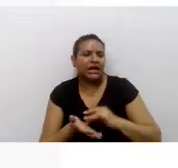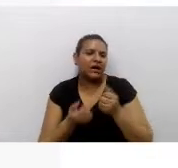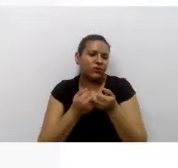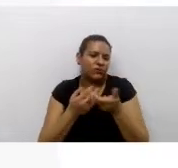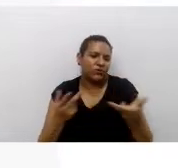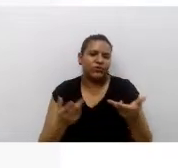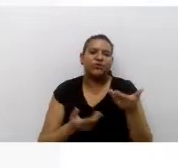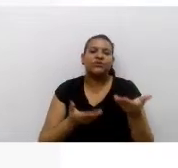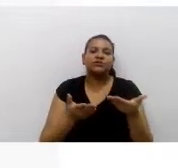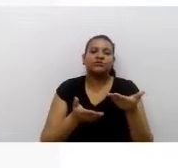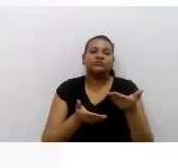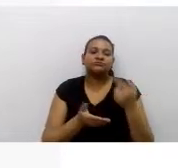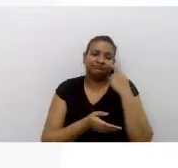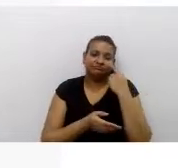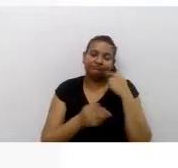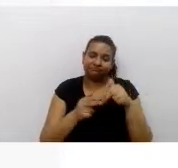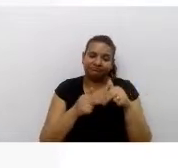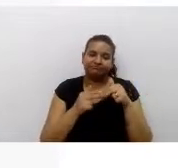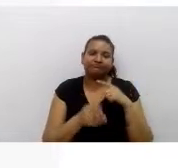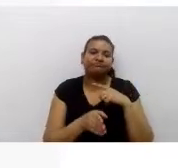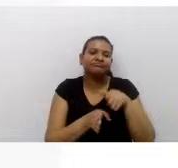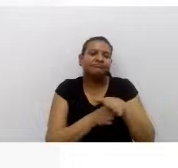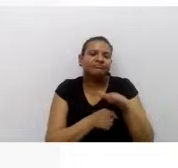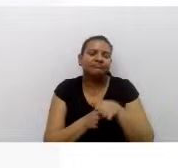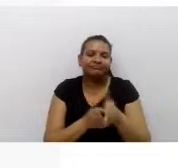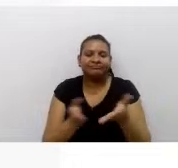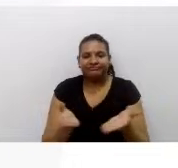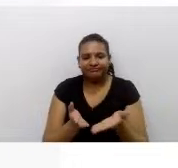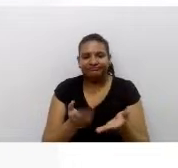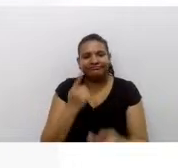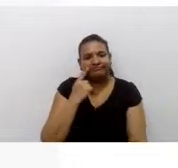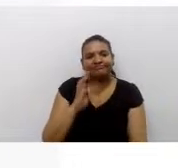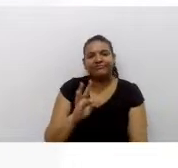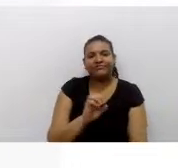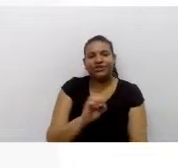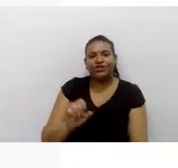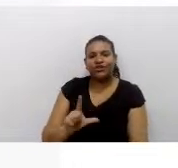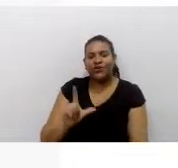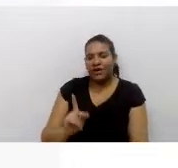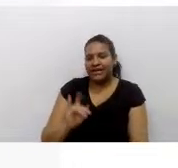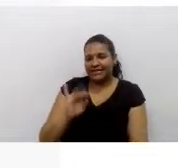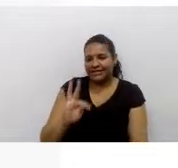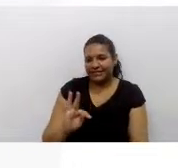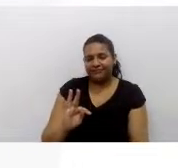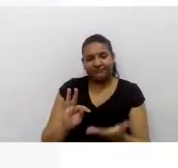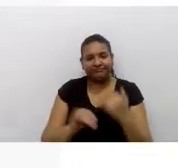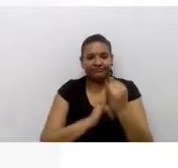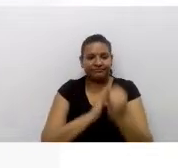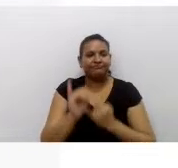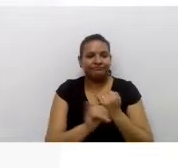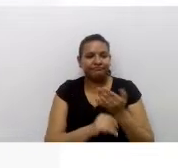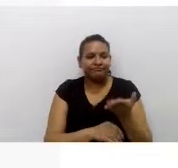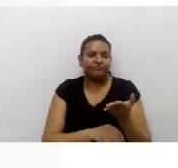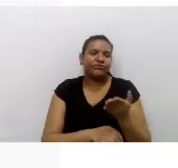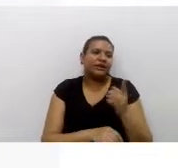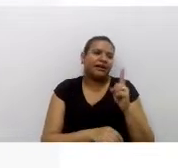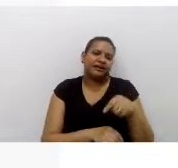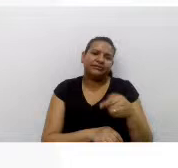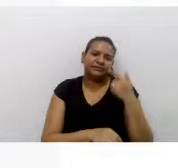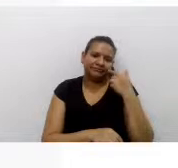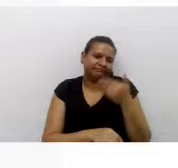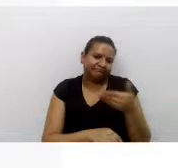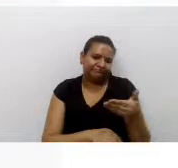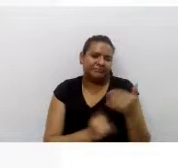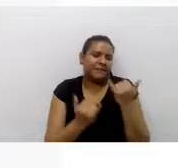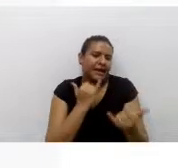teachers teaching online. What about the face-to-face classroom? Well, it is similar. If you have a projector, you can make sure